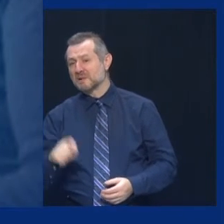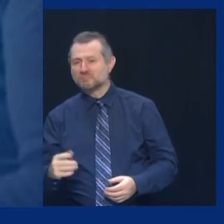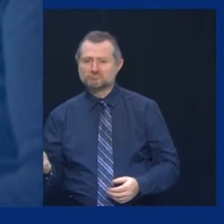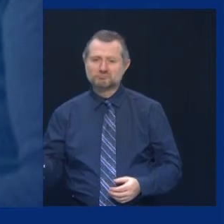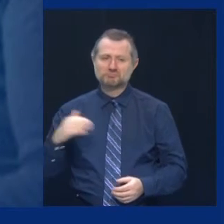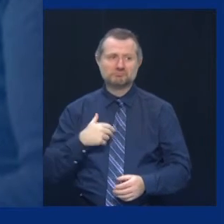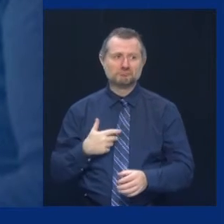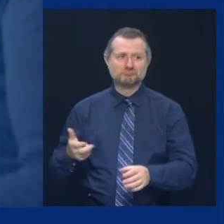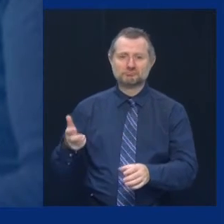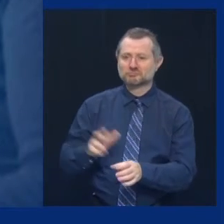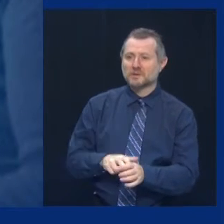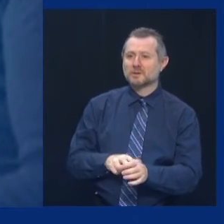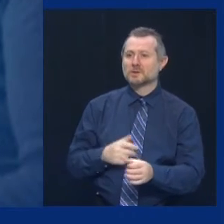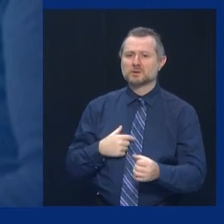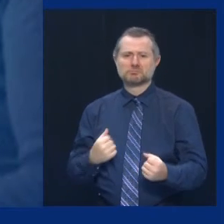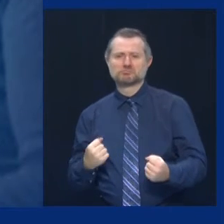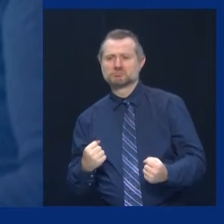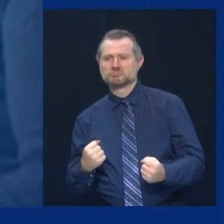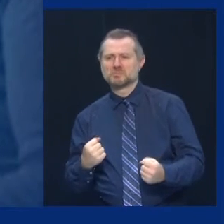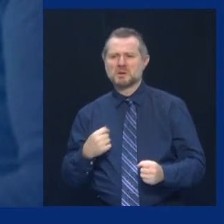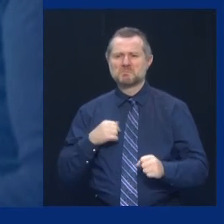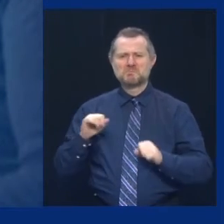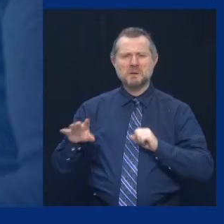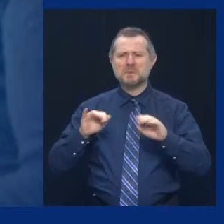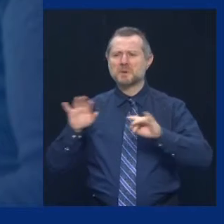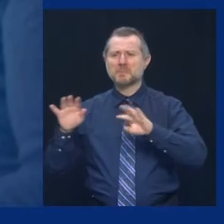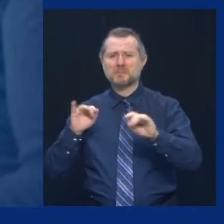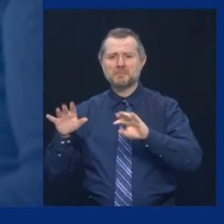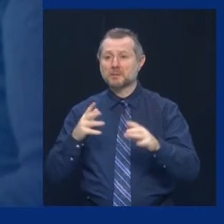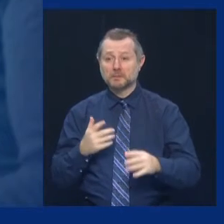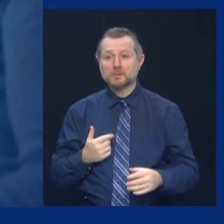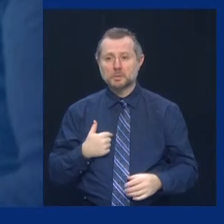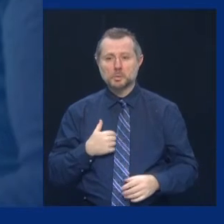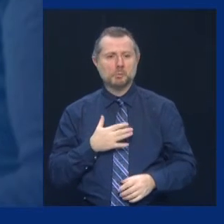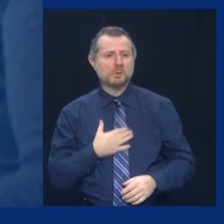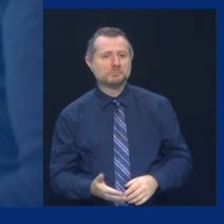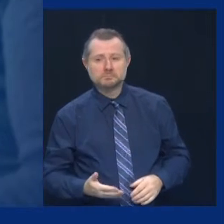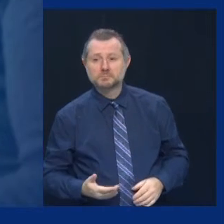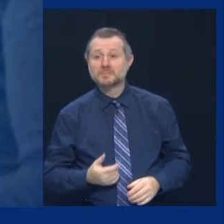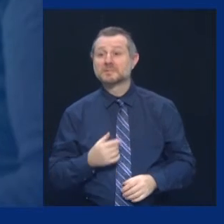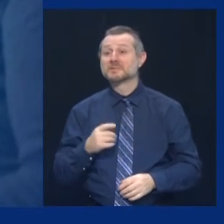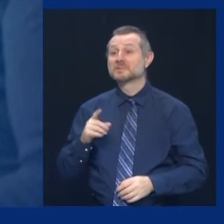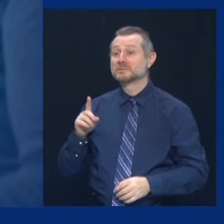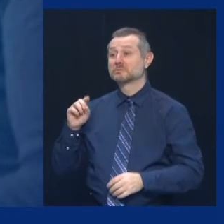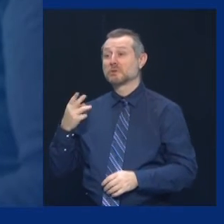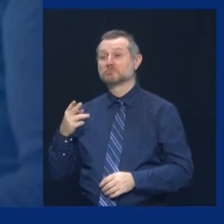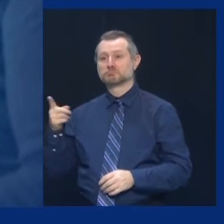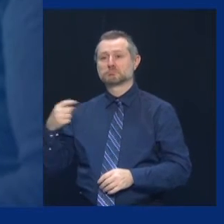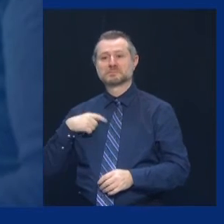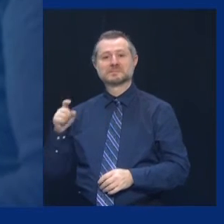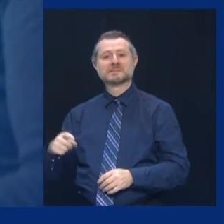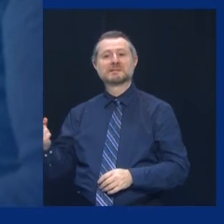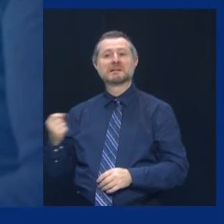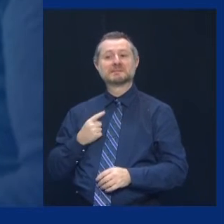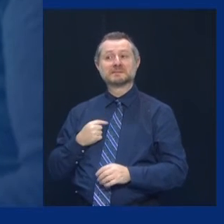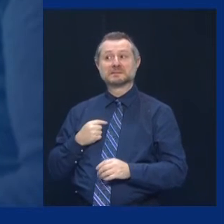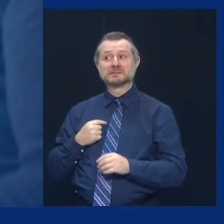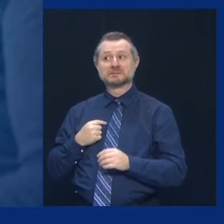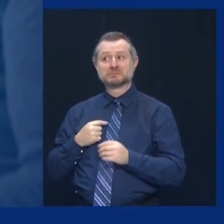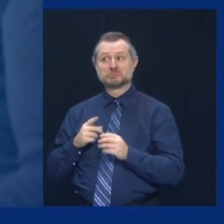up with a temporary license from the Department of Health to administer the vaccination myself, which I'm sure I could probably get.